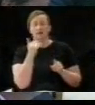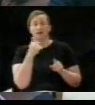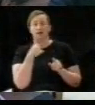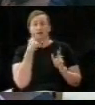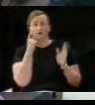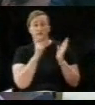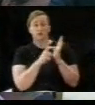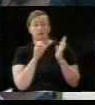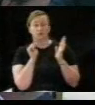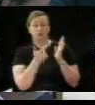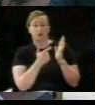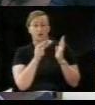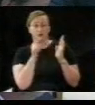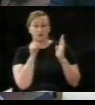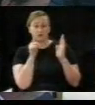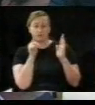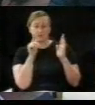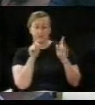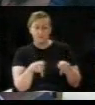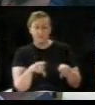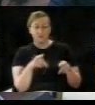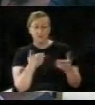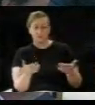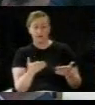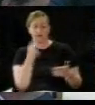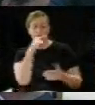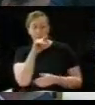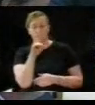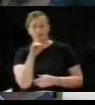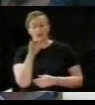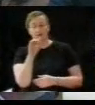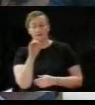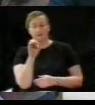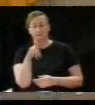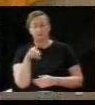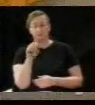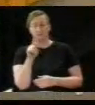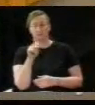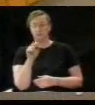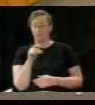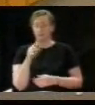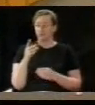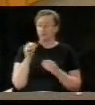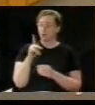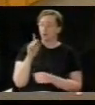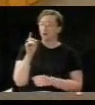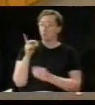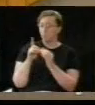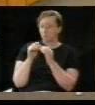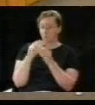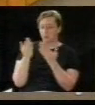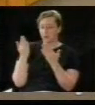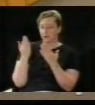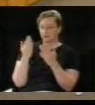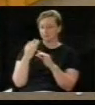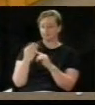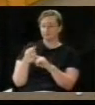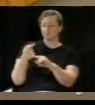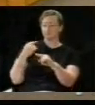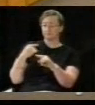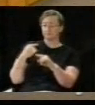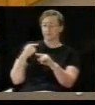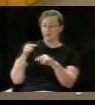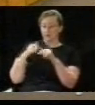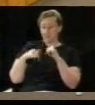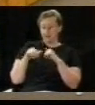noticed all of these parties for deposition. Okay, one more thing. Just back to the 12 people that